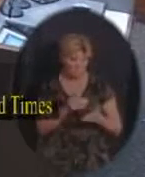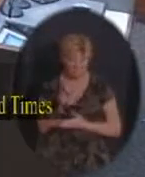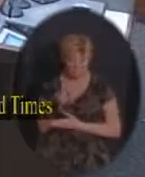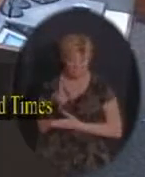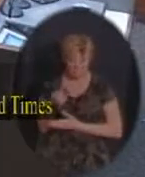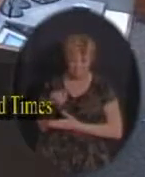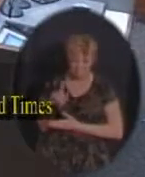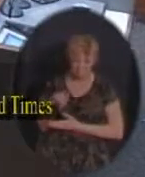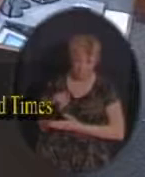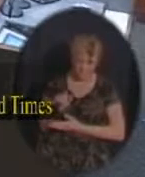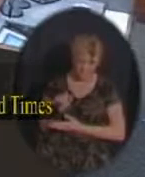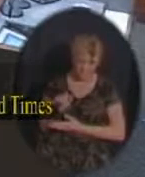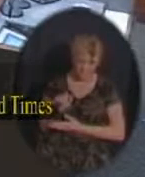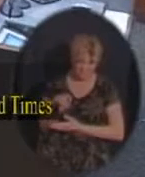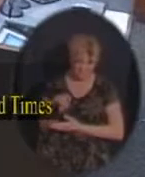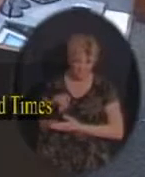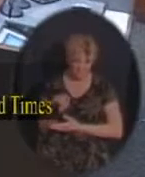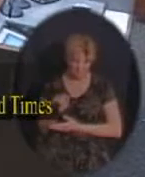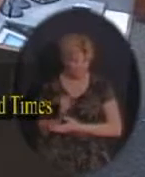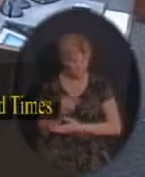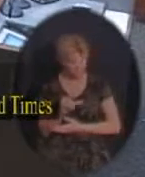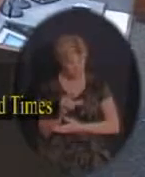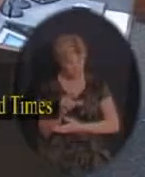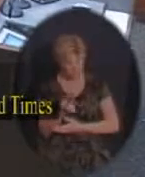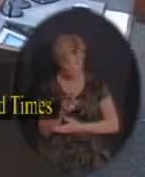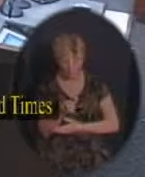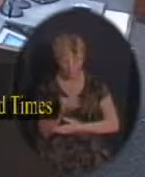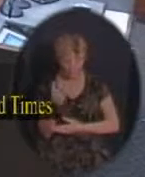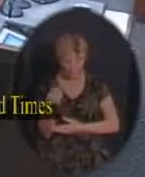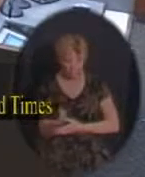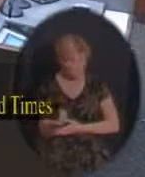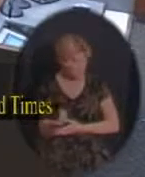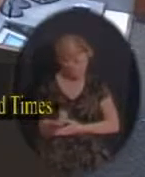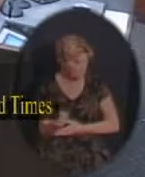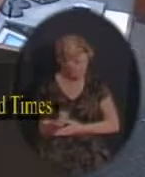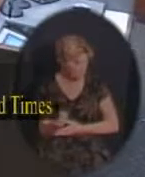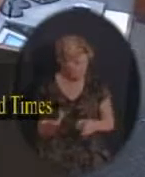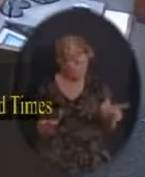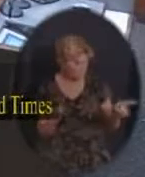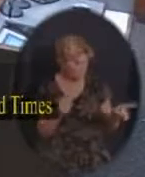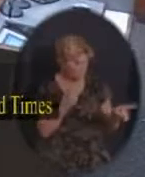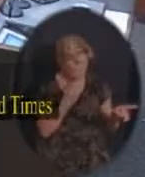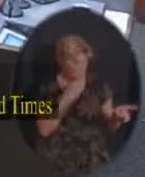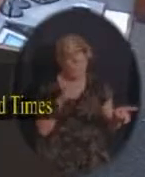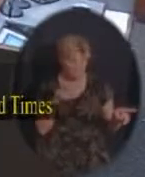of the 17th? Gary's gone, he said. Yeah, Well, he's I'm gone. sure Randy could fill in Yeah. for that.